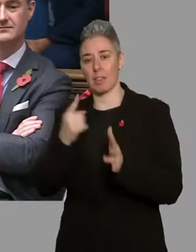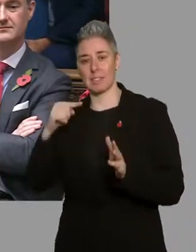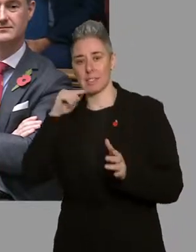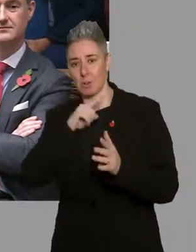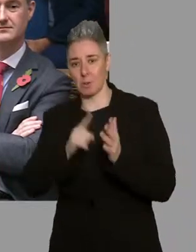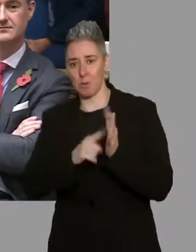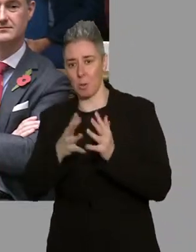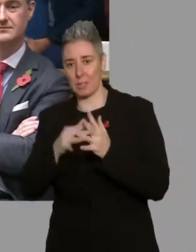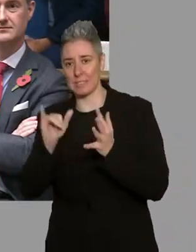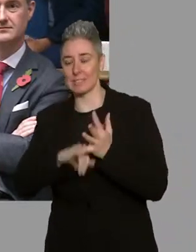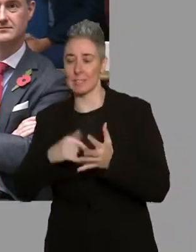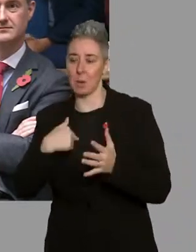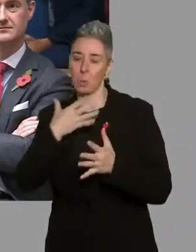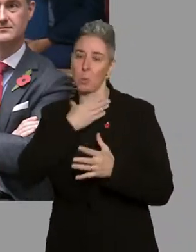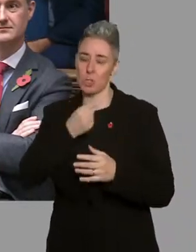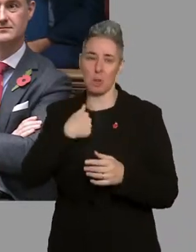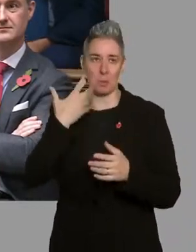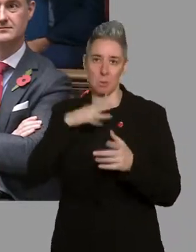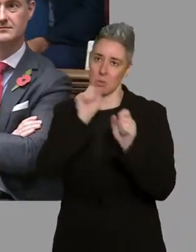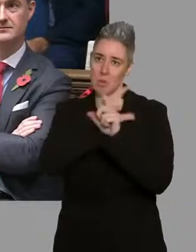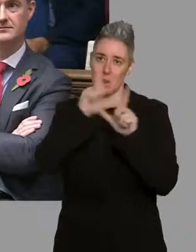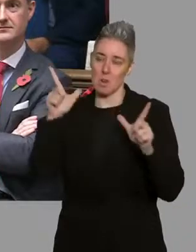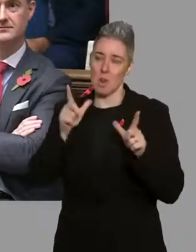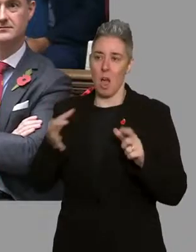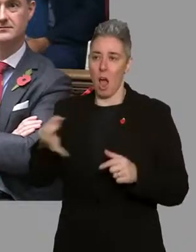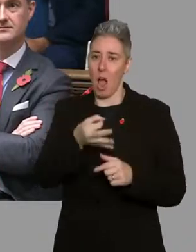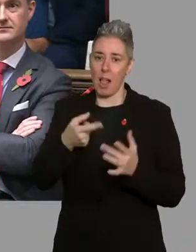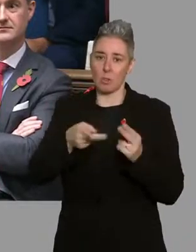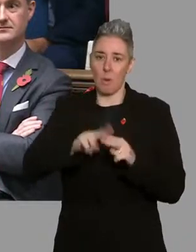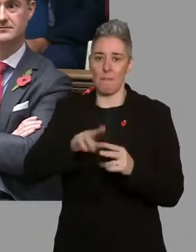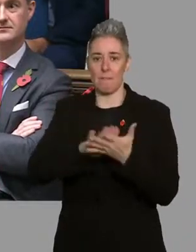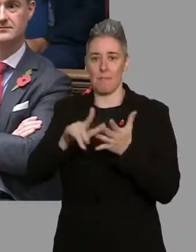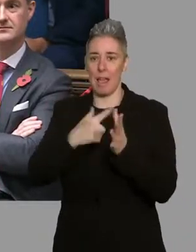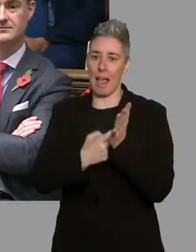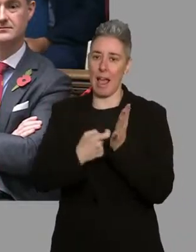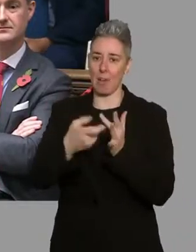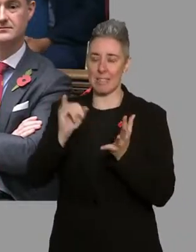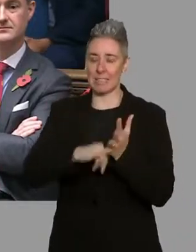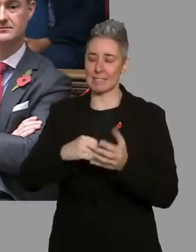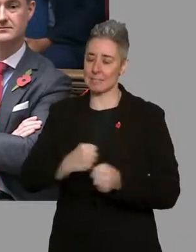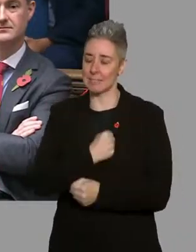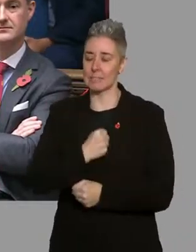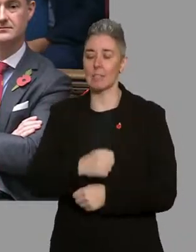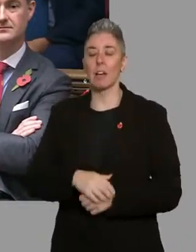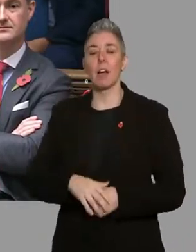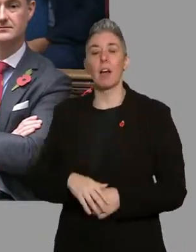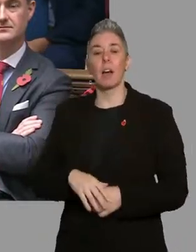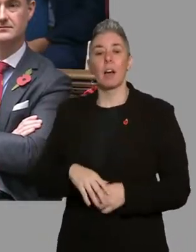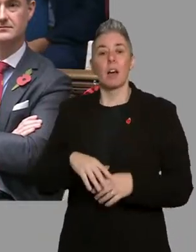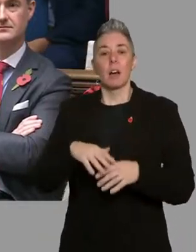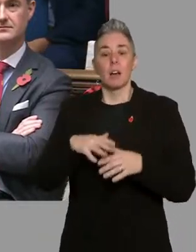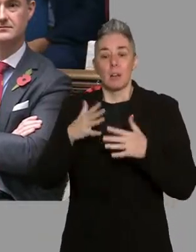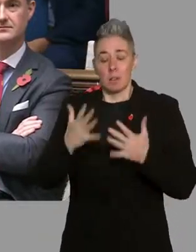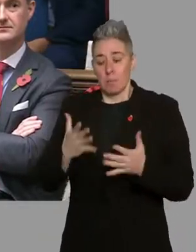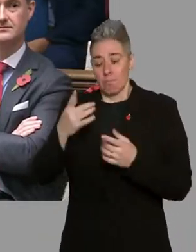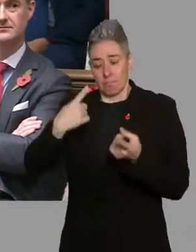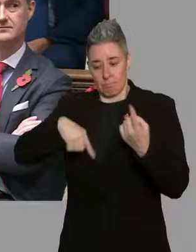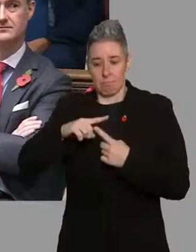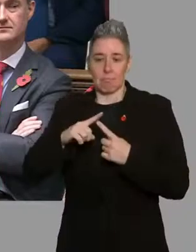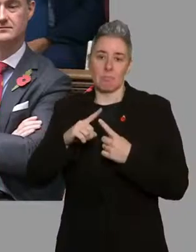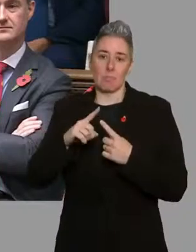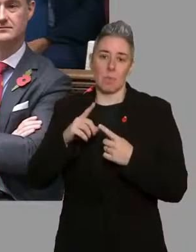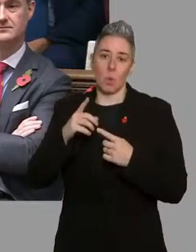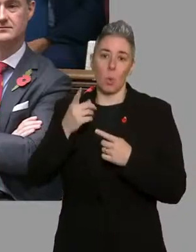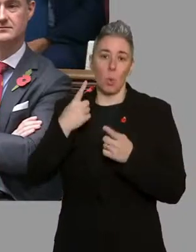delays, cancellations and loss of service because of the SNP's incompetent handling of ferry procurement. In last week's